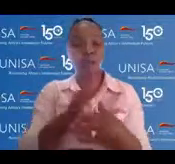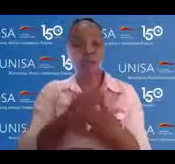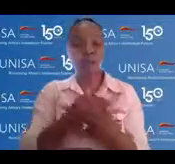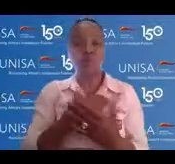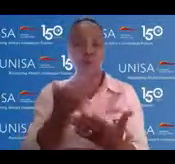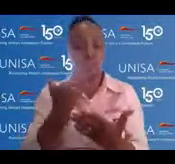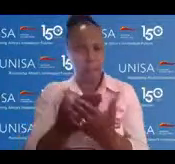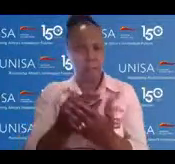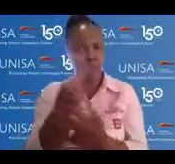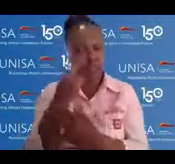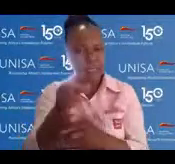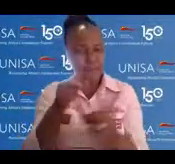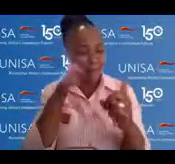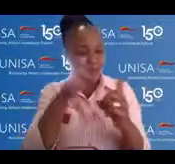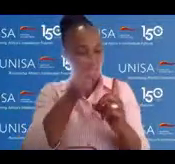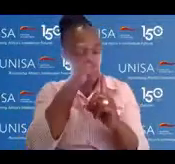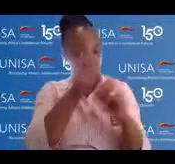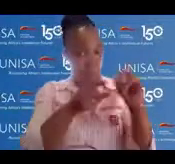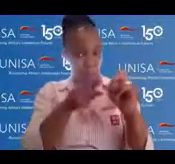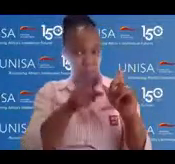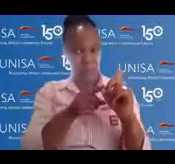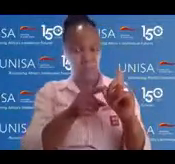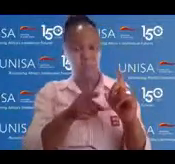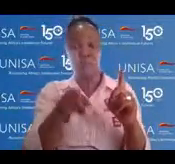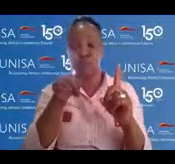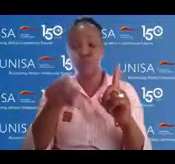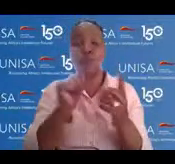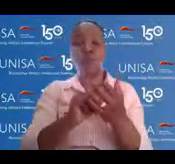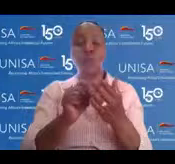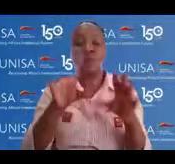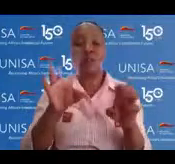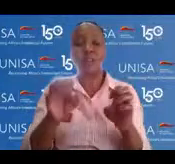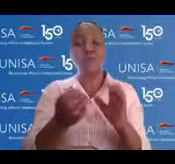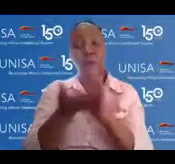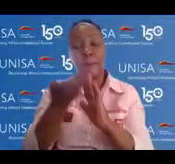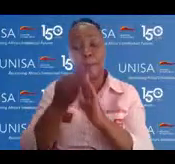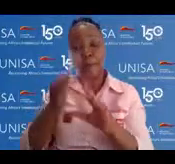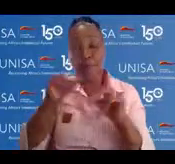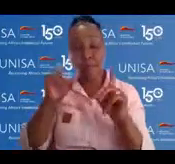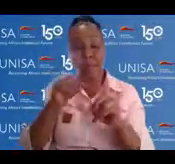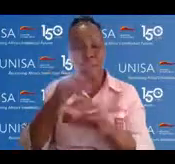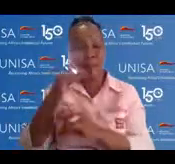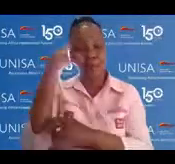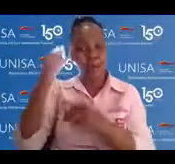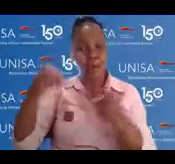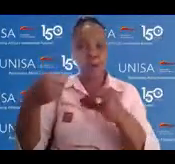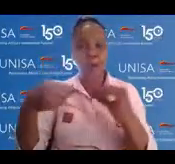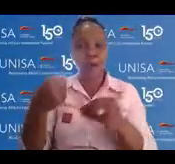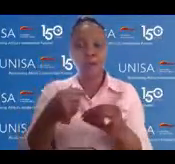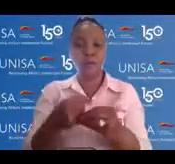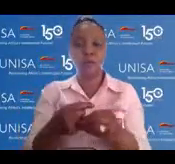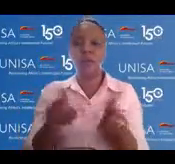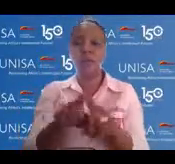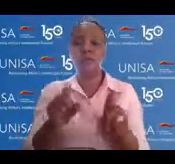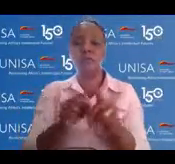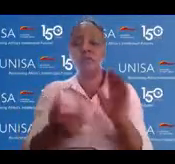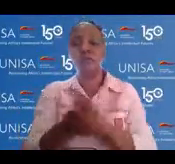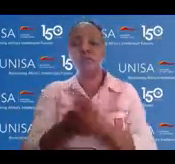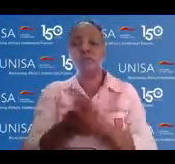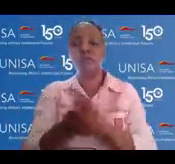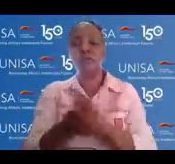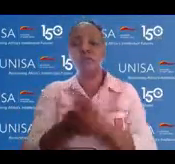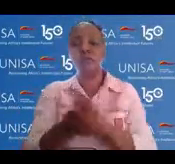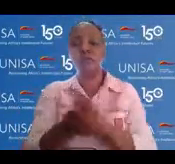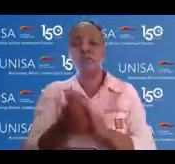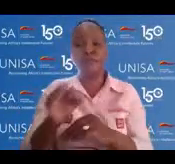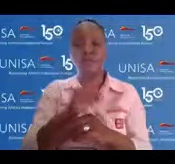you upload your picture, always think of when you are taking an ID photo or passport photo or license